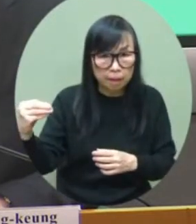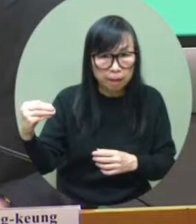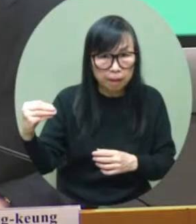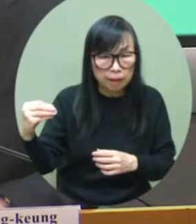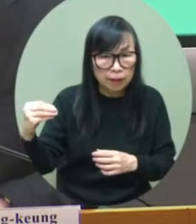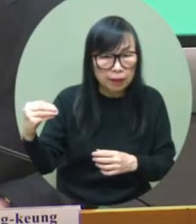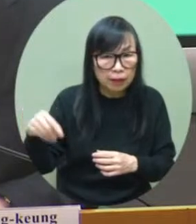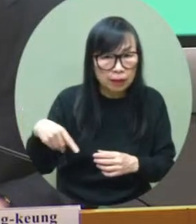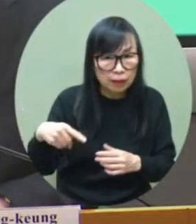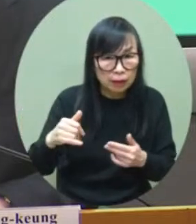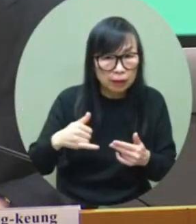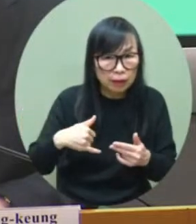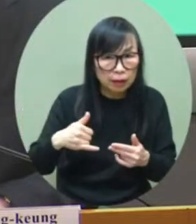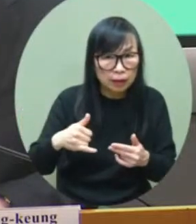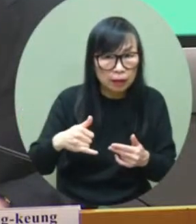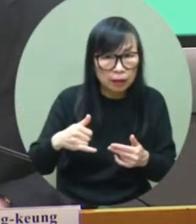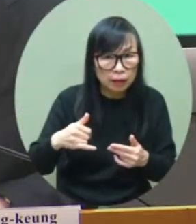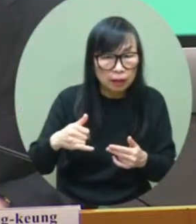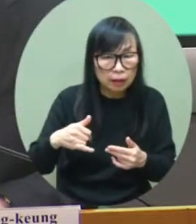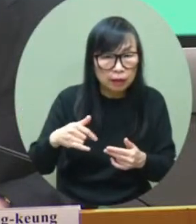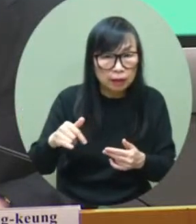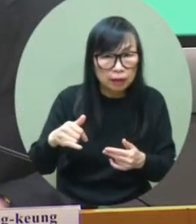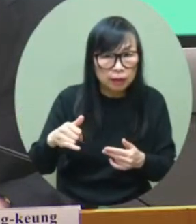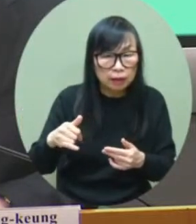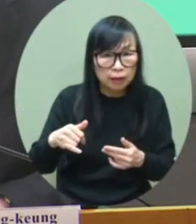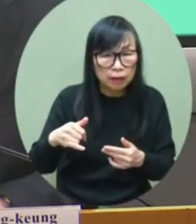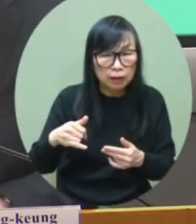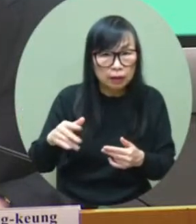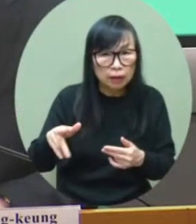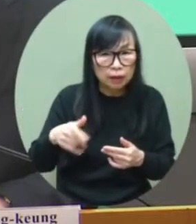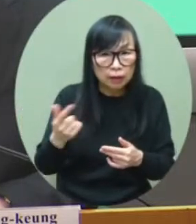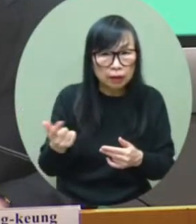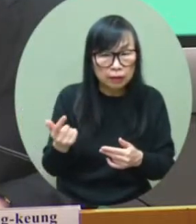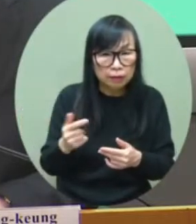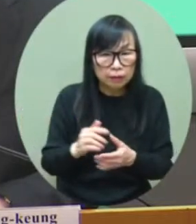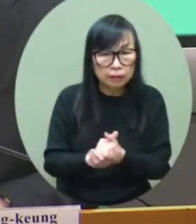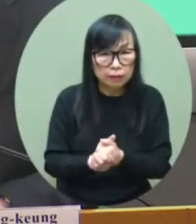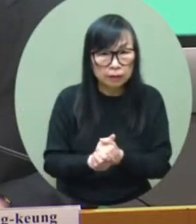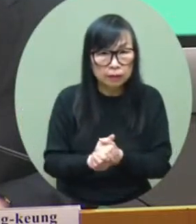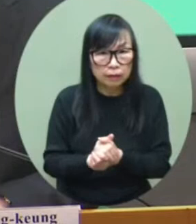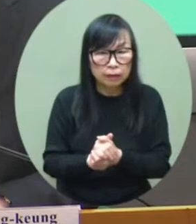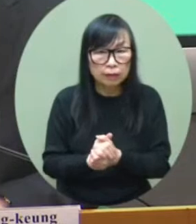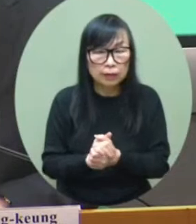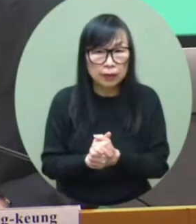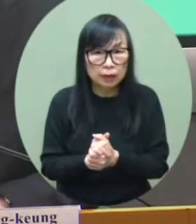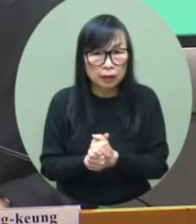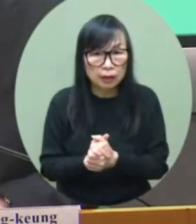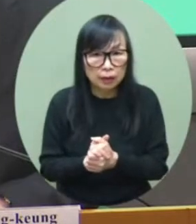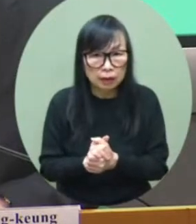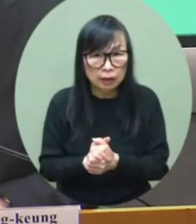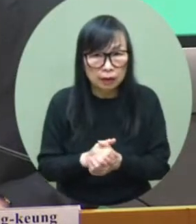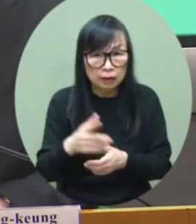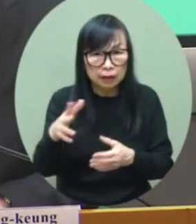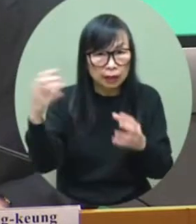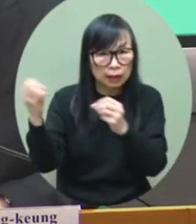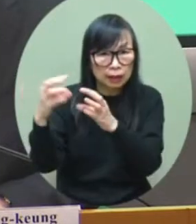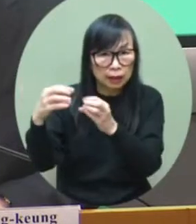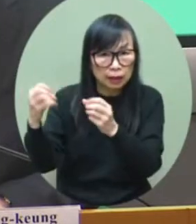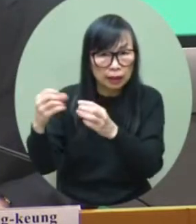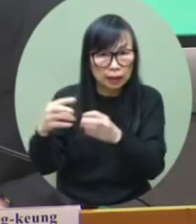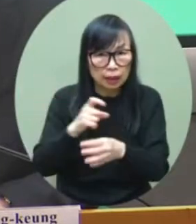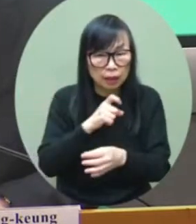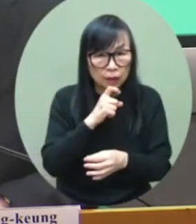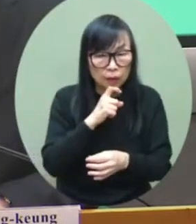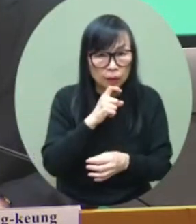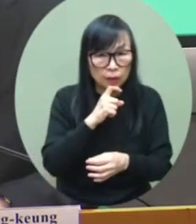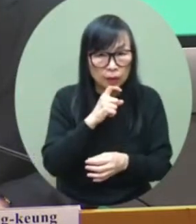units and cities on the mainland on the resumption of express rail service. We've started discussion with them. And